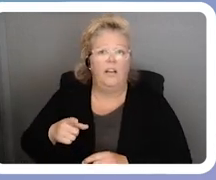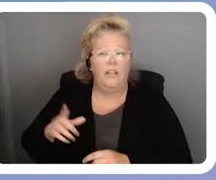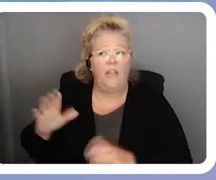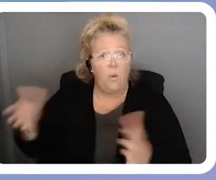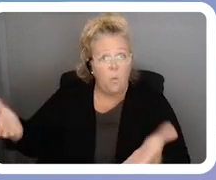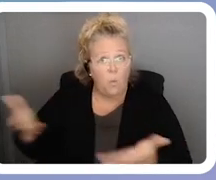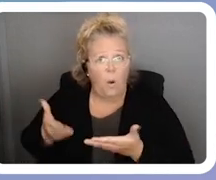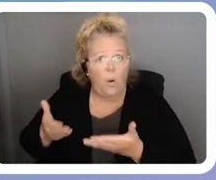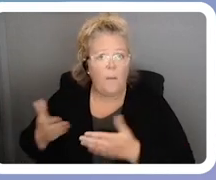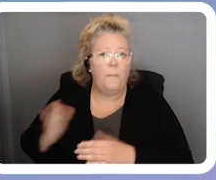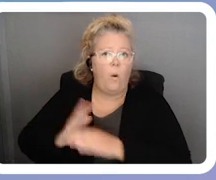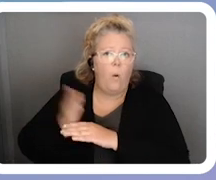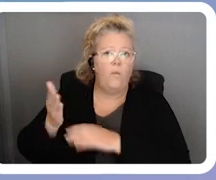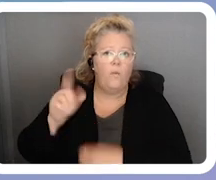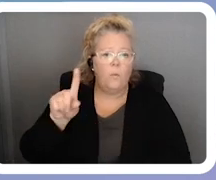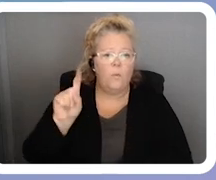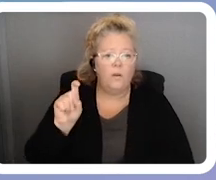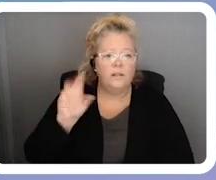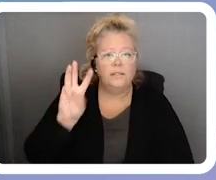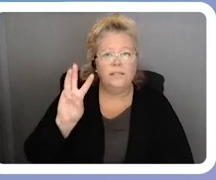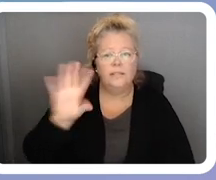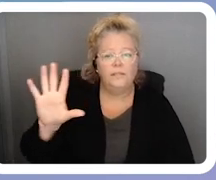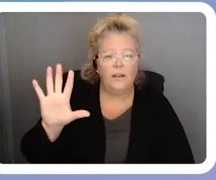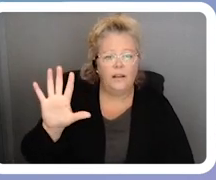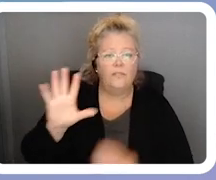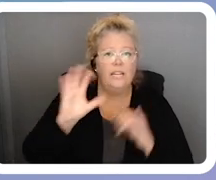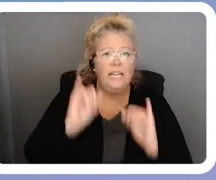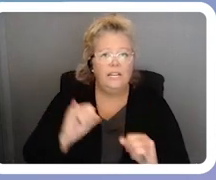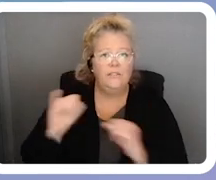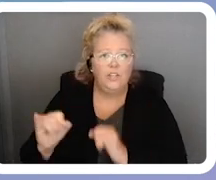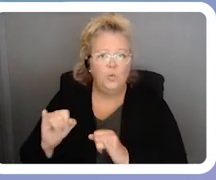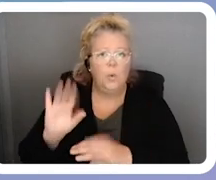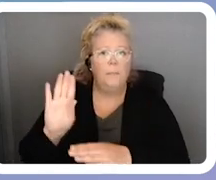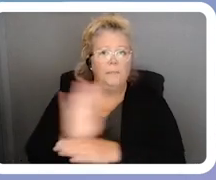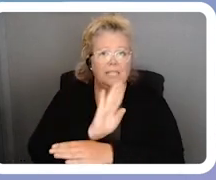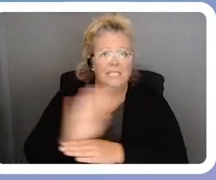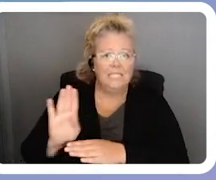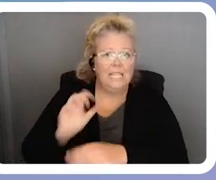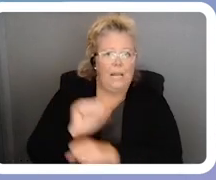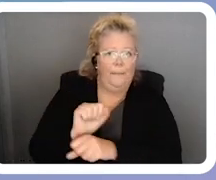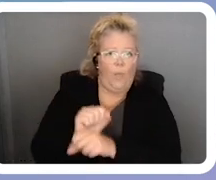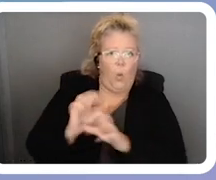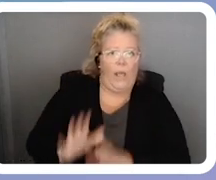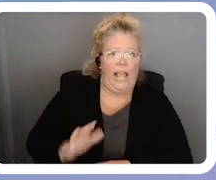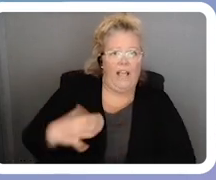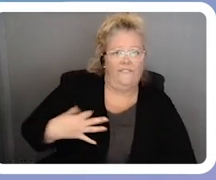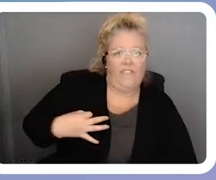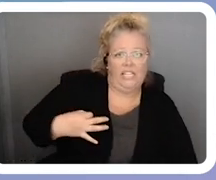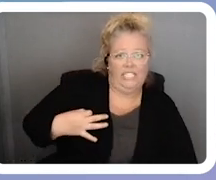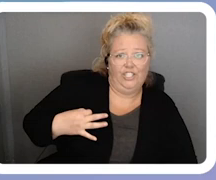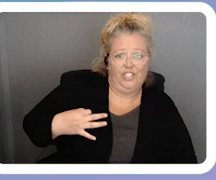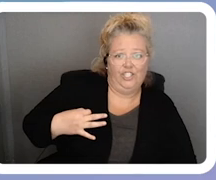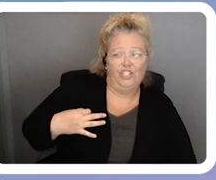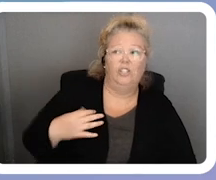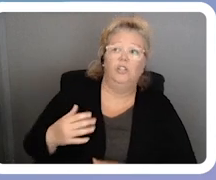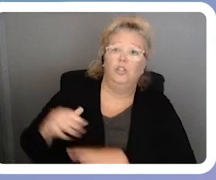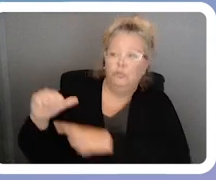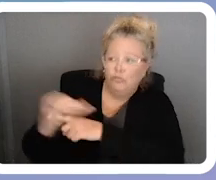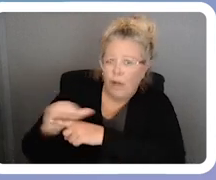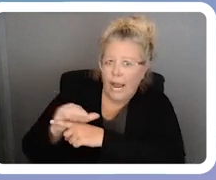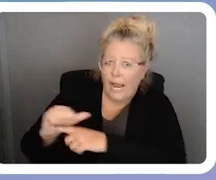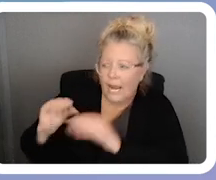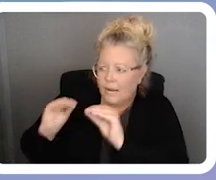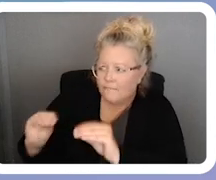to and welcomed over 165 individual business employee volunteers to be trained